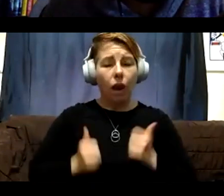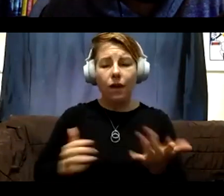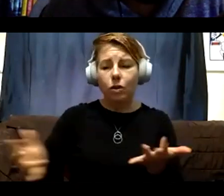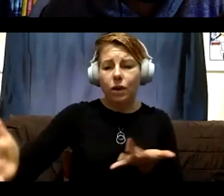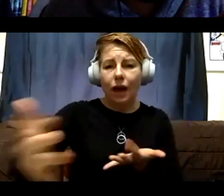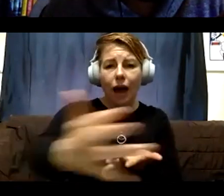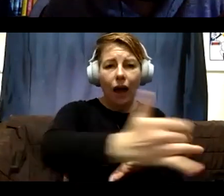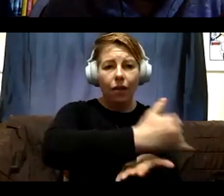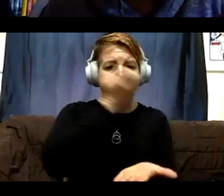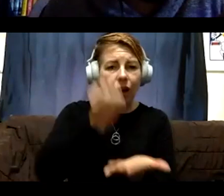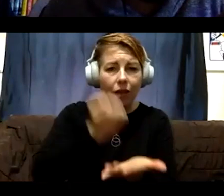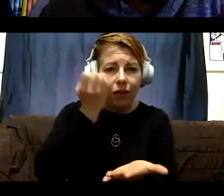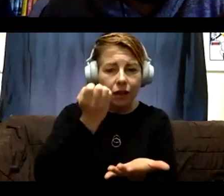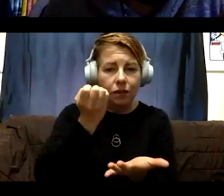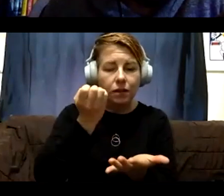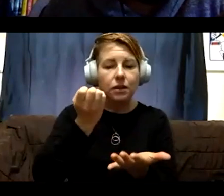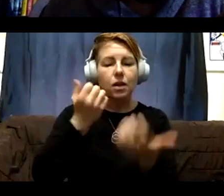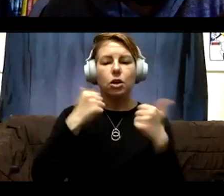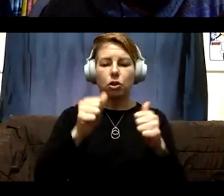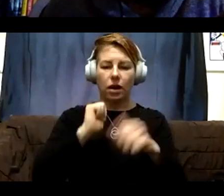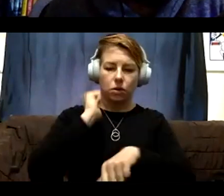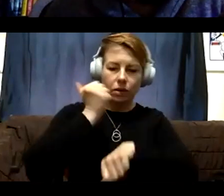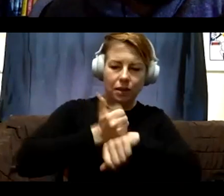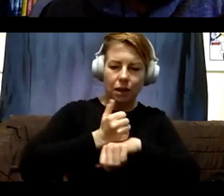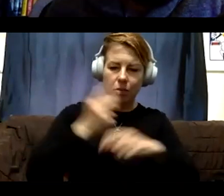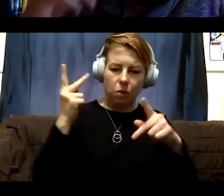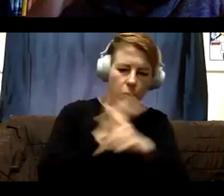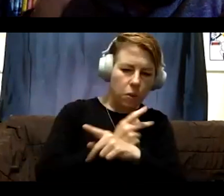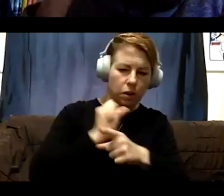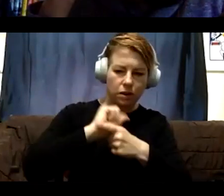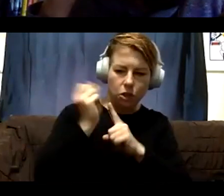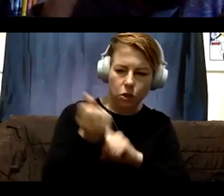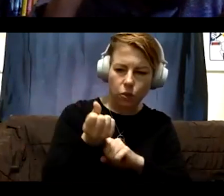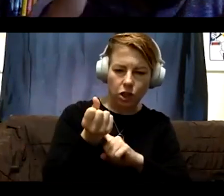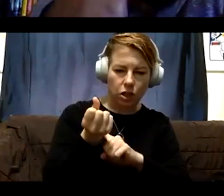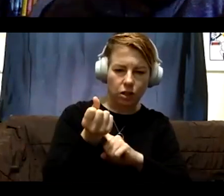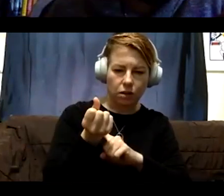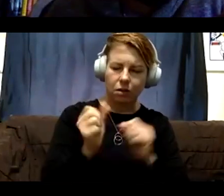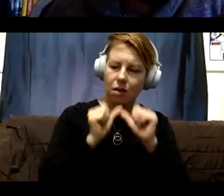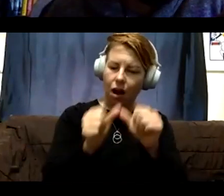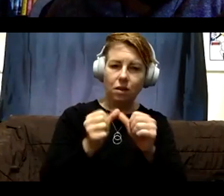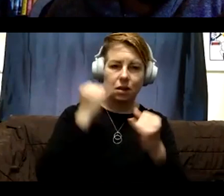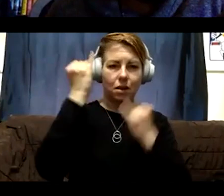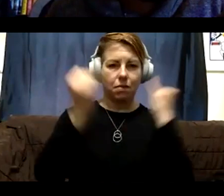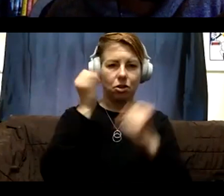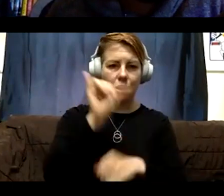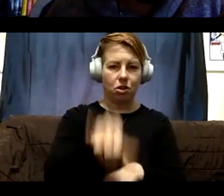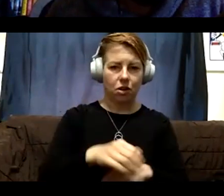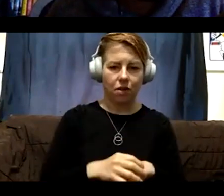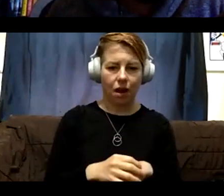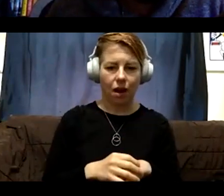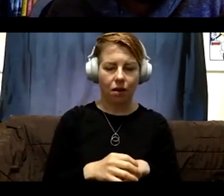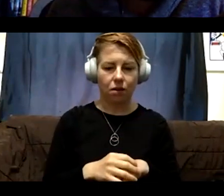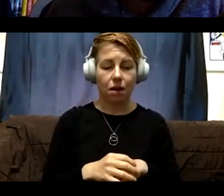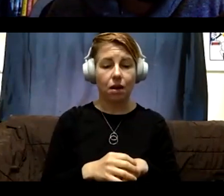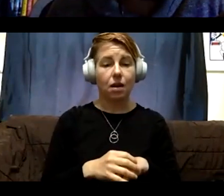worst-case scenarios that you cannot help but constantly imagine. And if the fundamental denial at the root of race